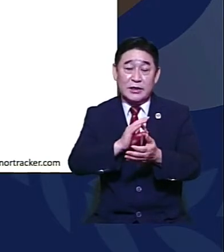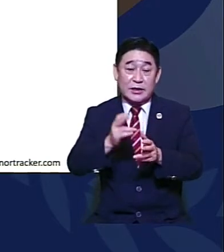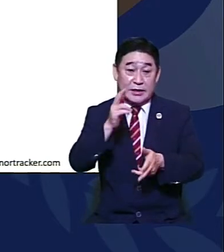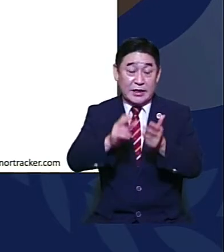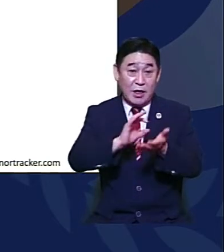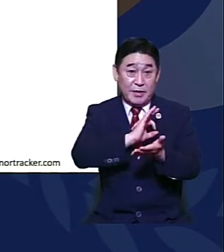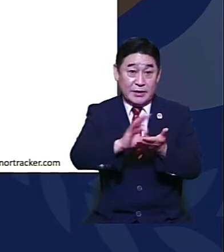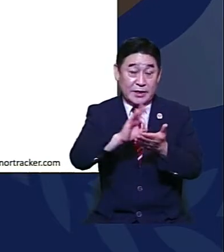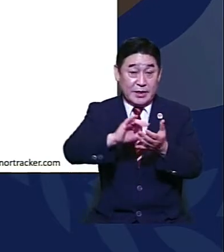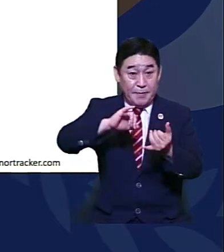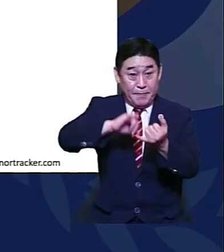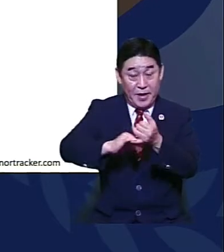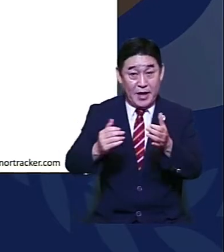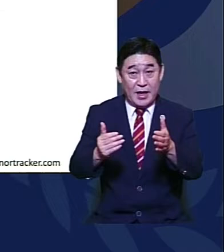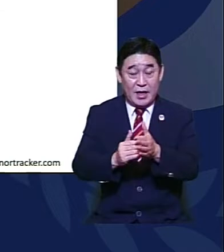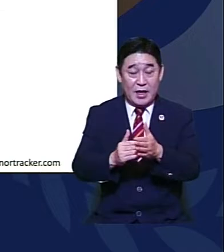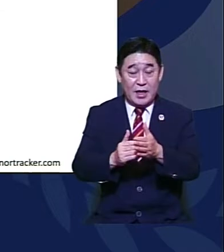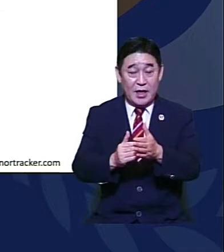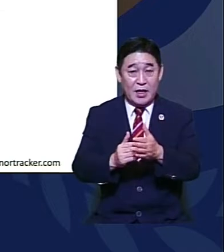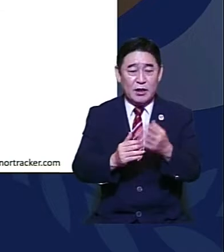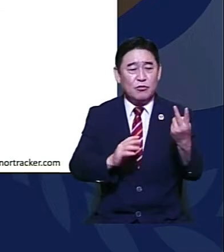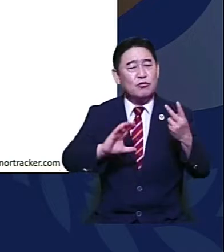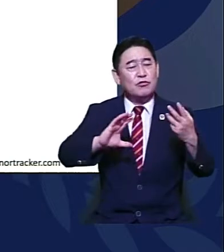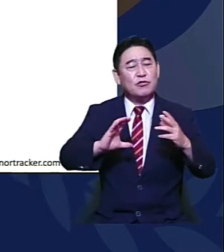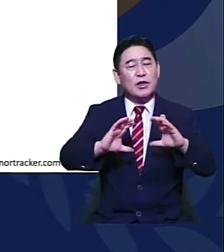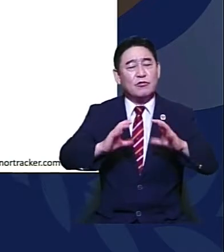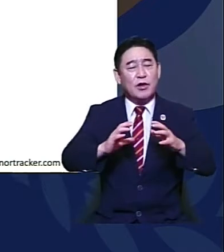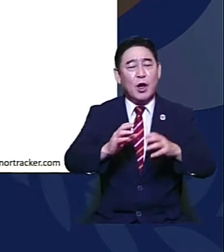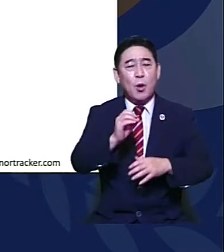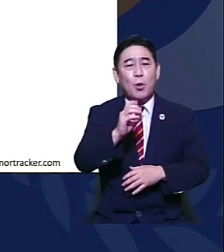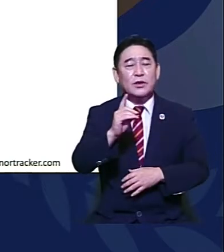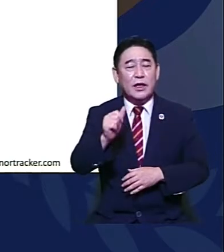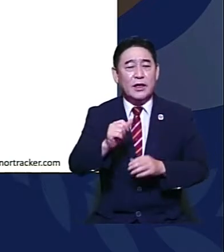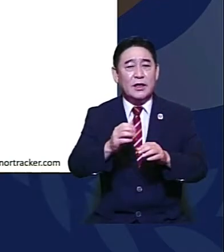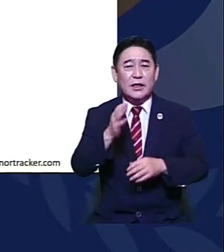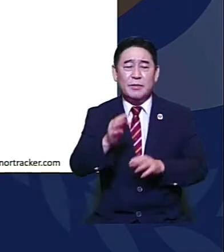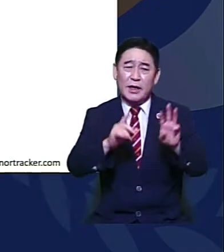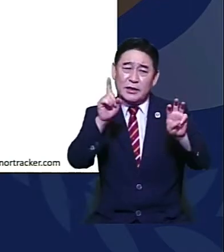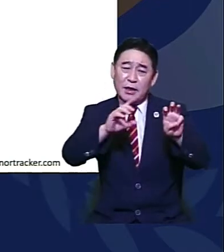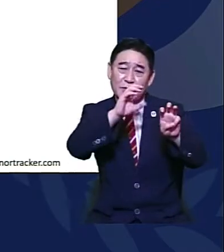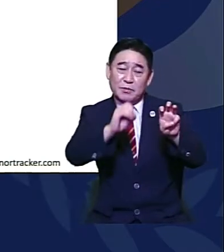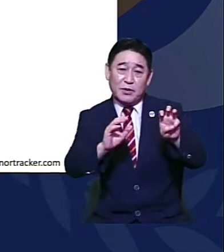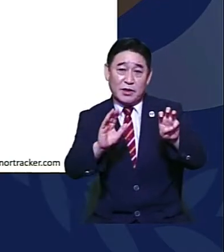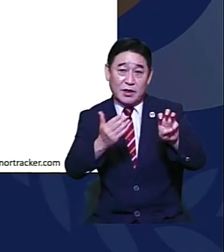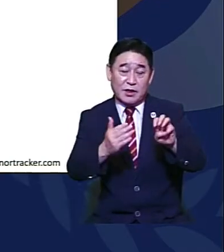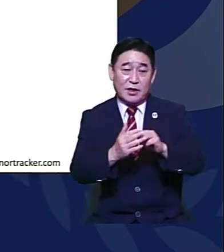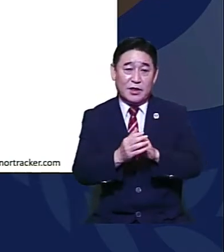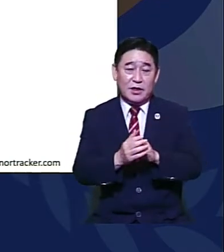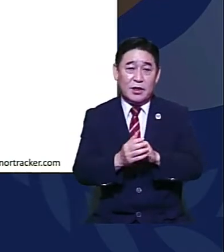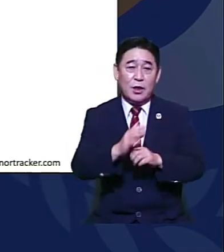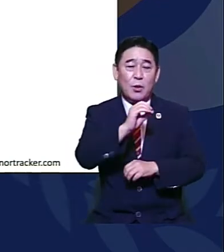its bilateral allocation, above the DAC average of 23%.